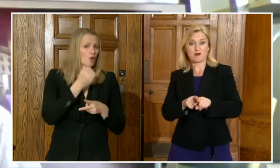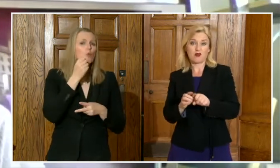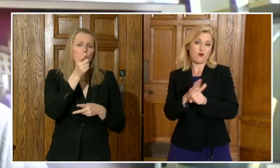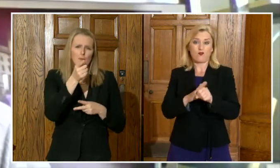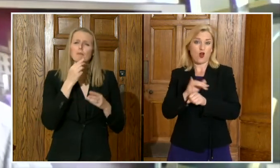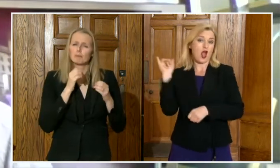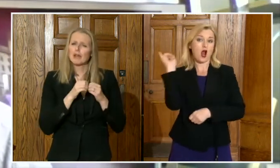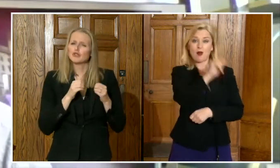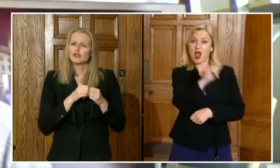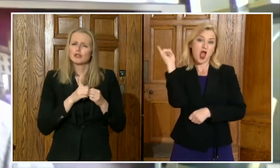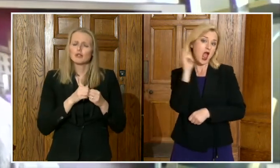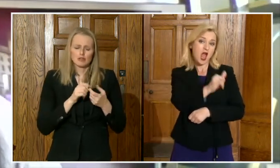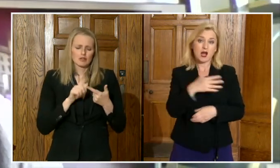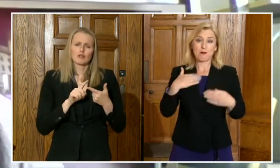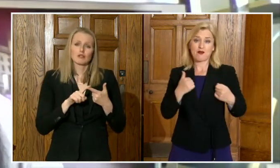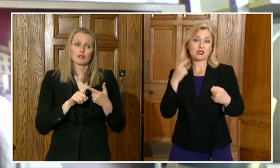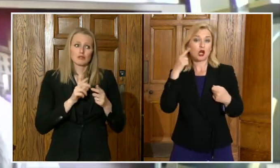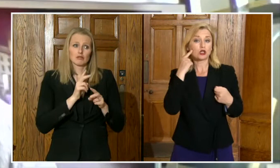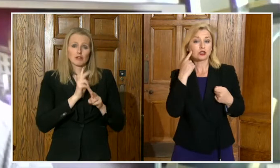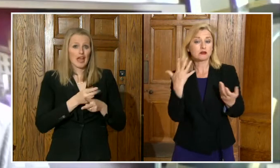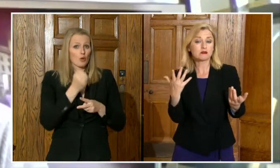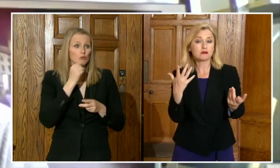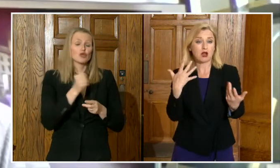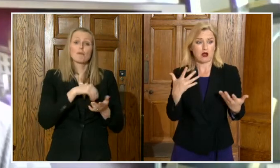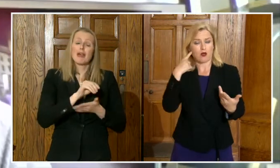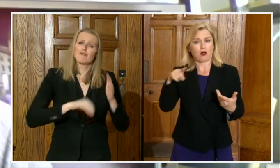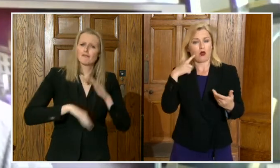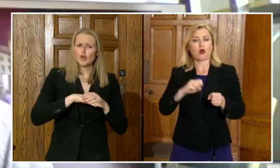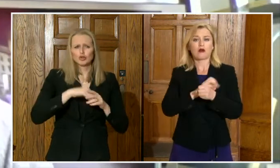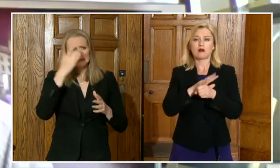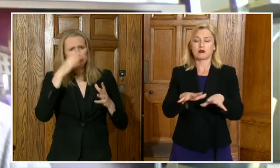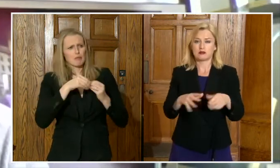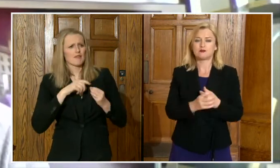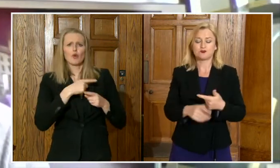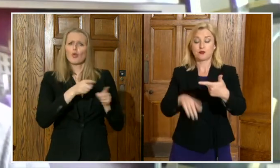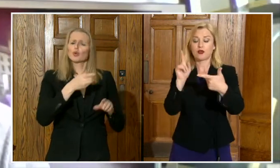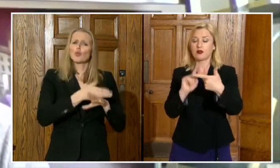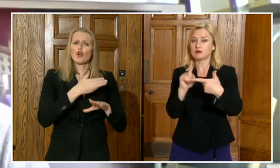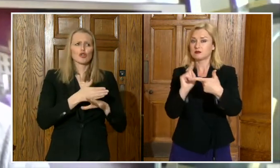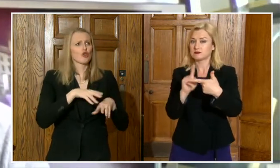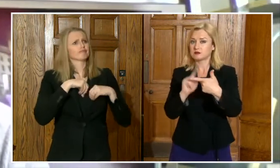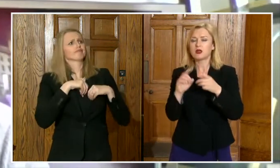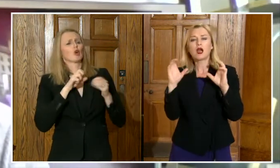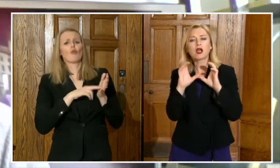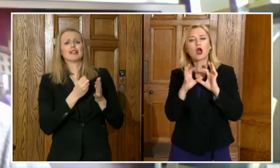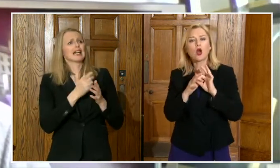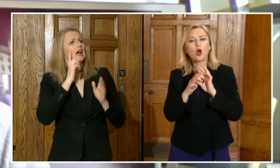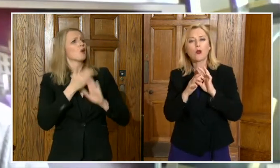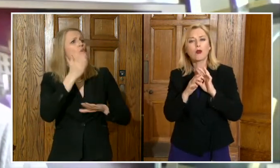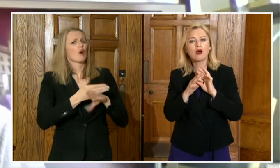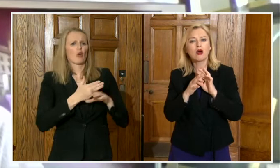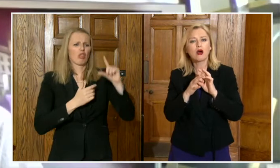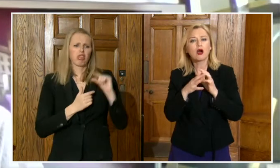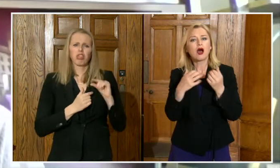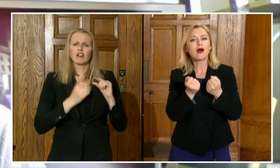Minister, should our care homes pay full sick pay to those workers who have tested positive for COVID-19? And what do you